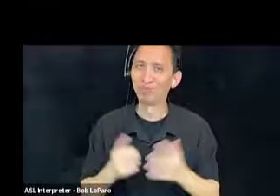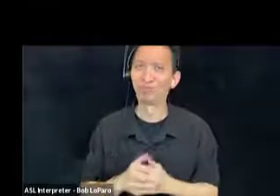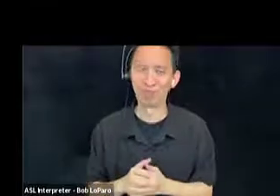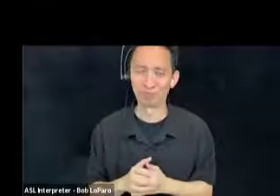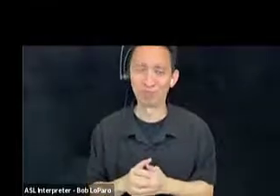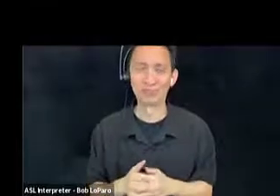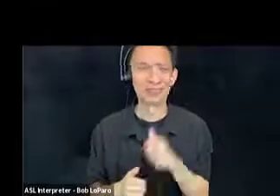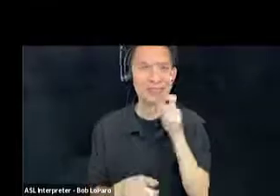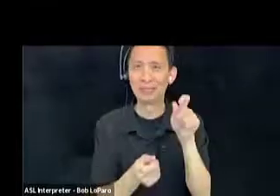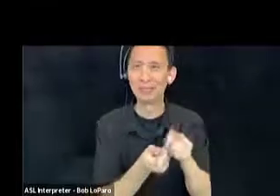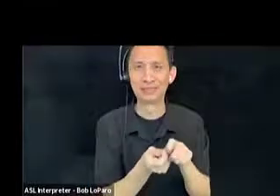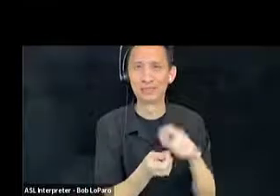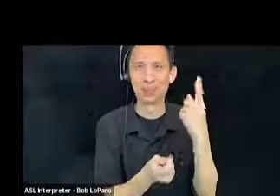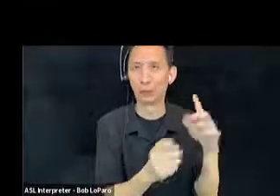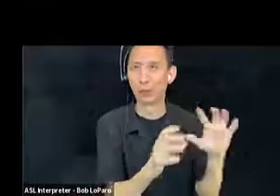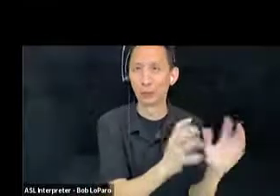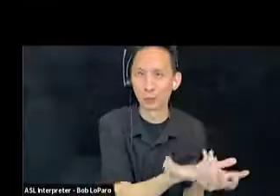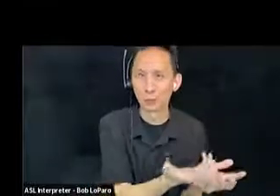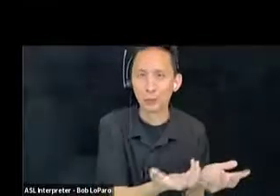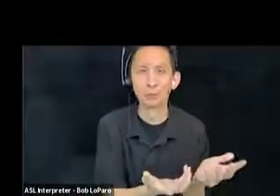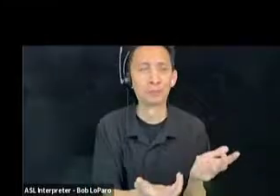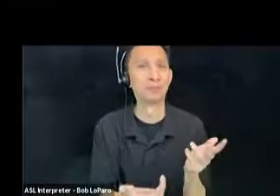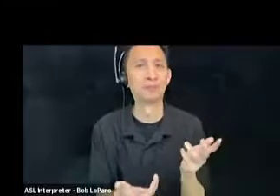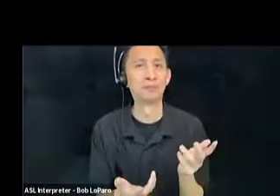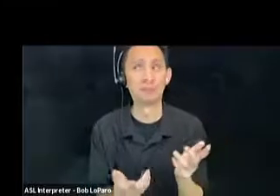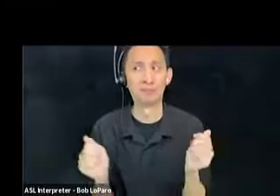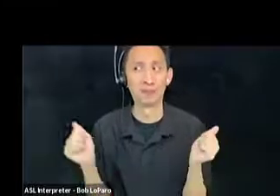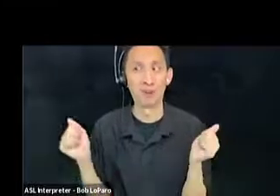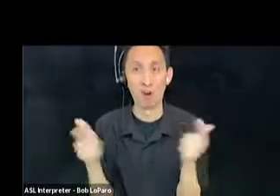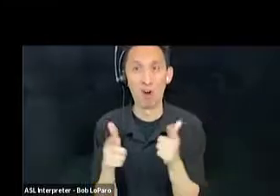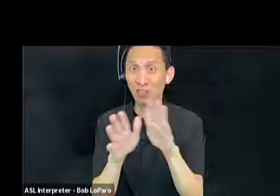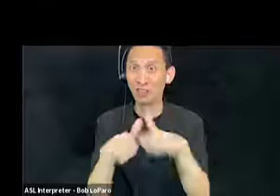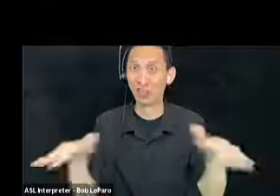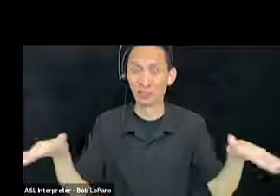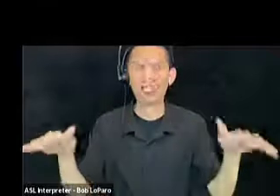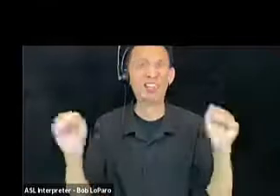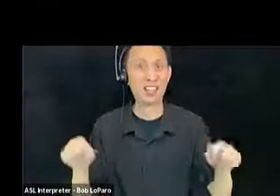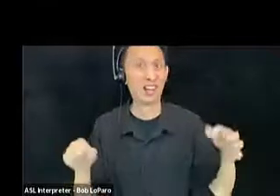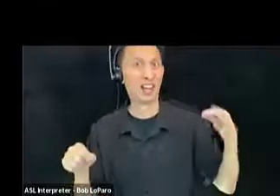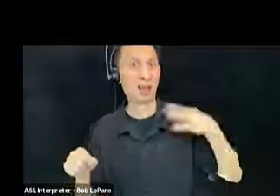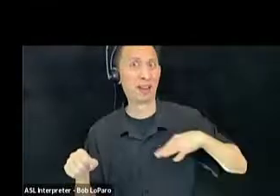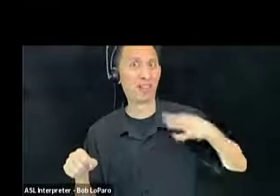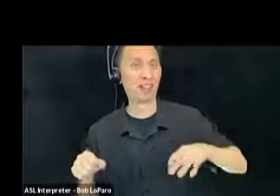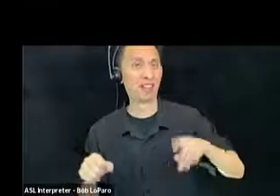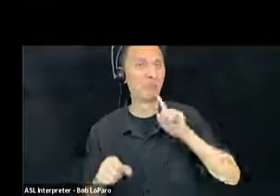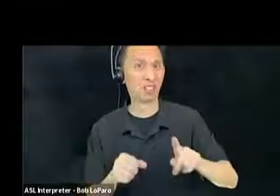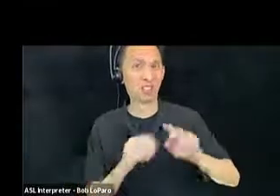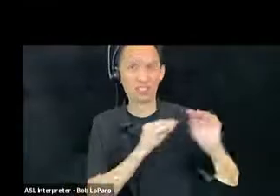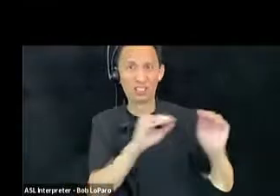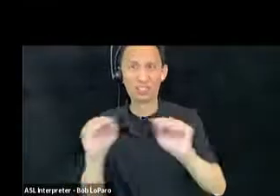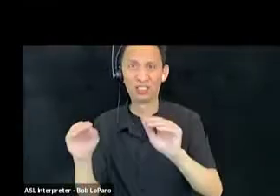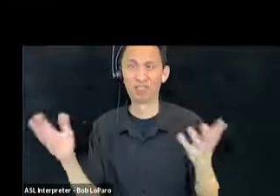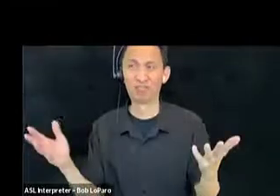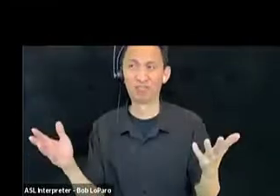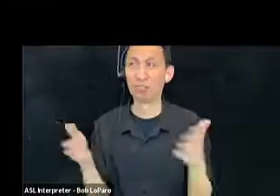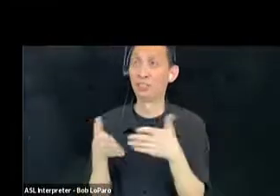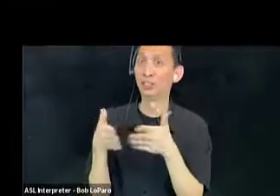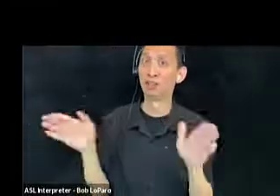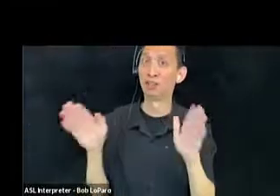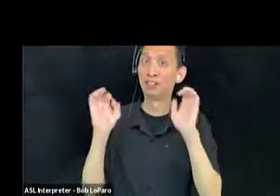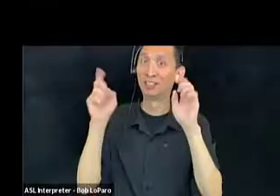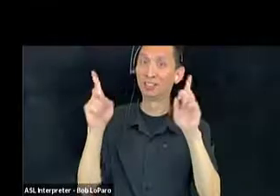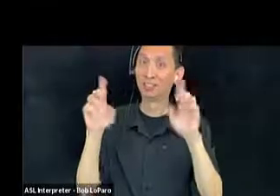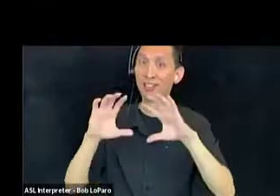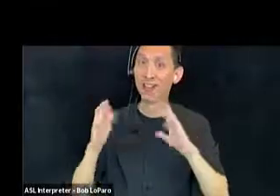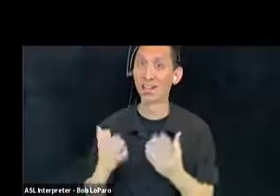population. But all kids can benefit from a calendar system. So even in a gen ed classroom, if you walk in,